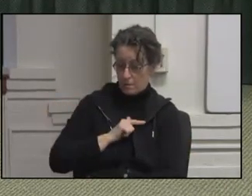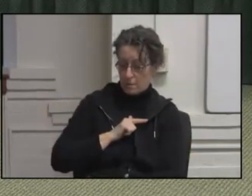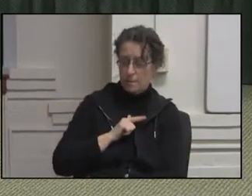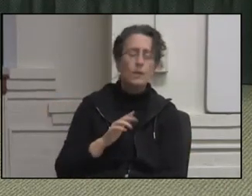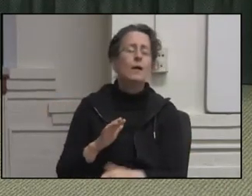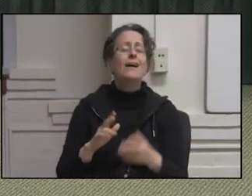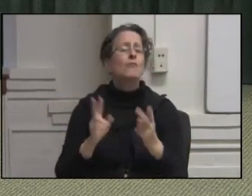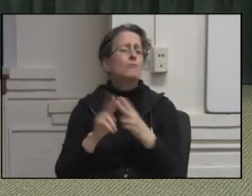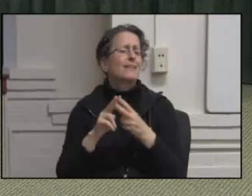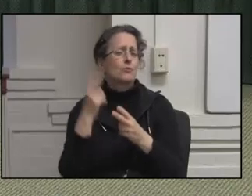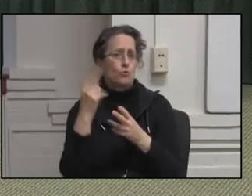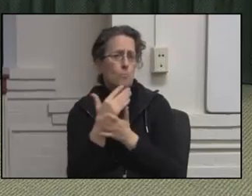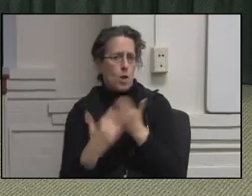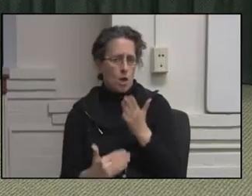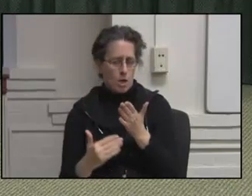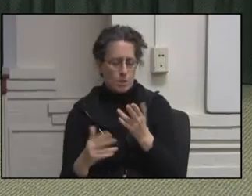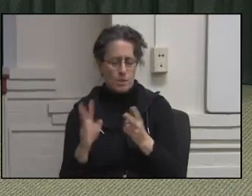parts of it.